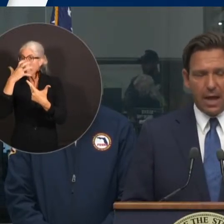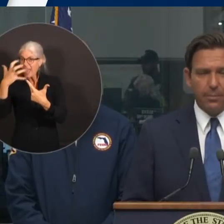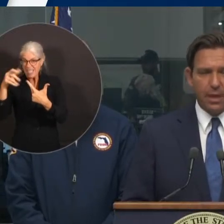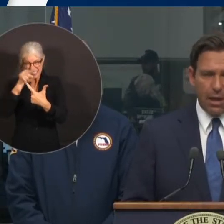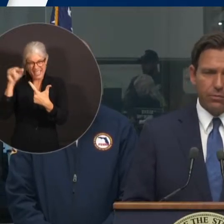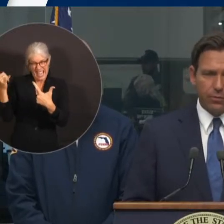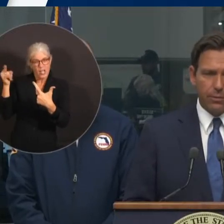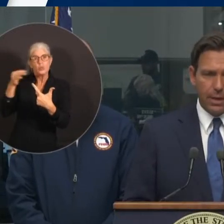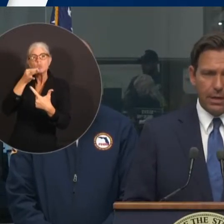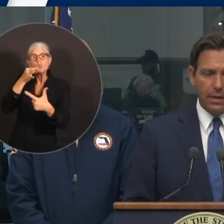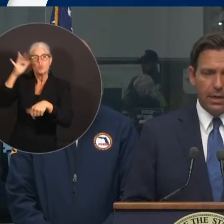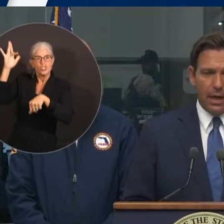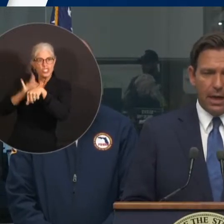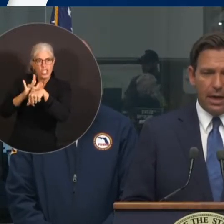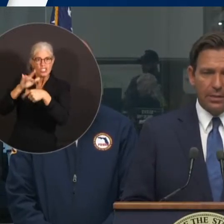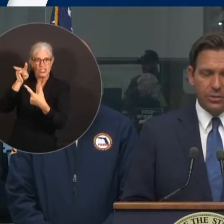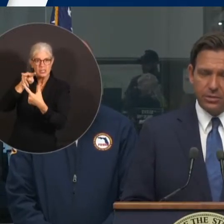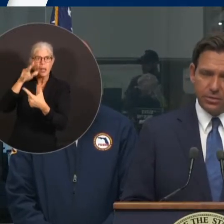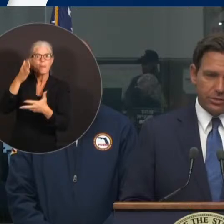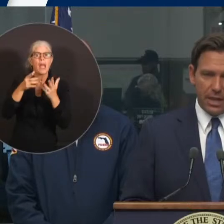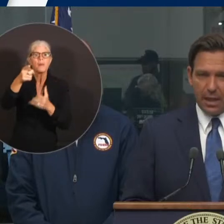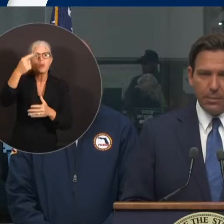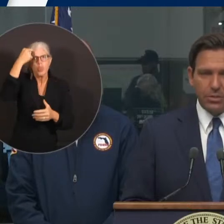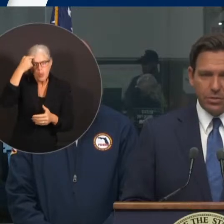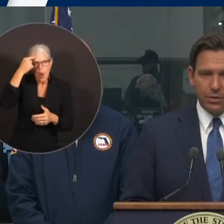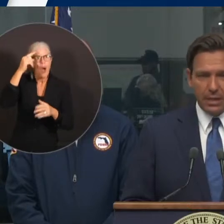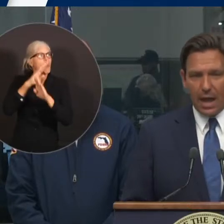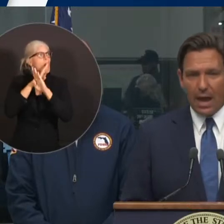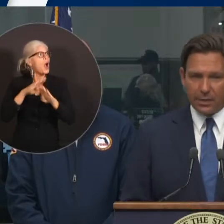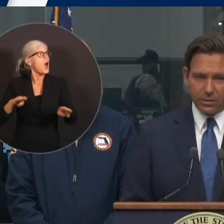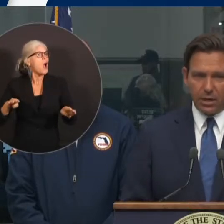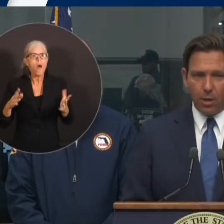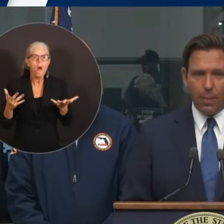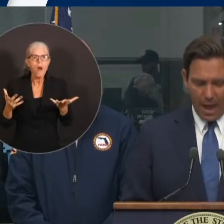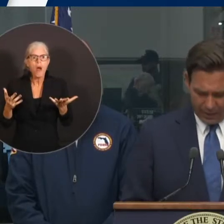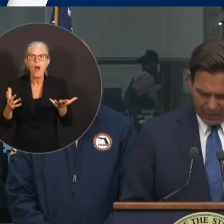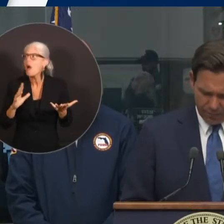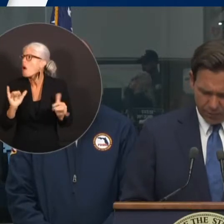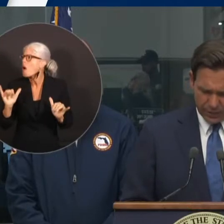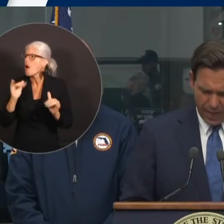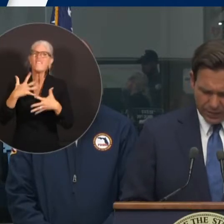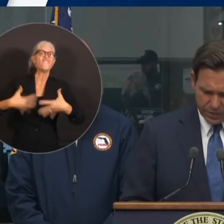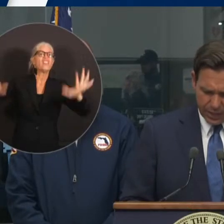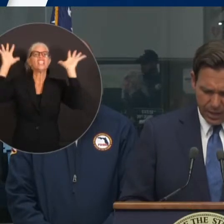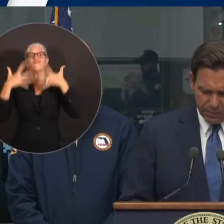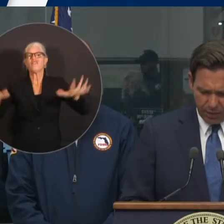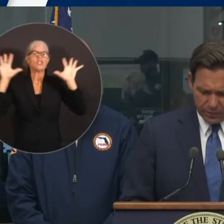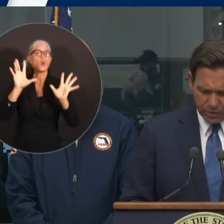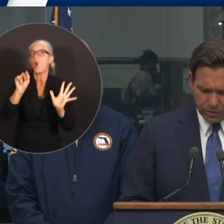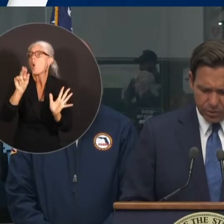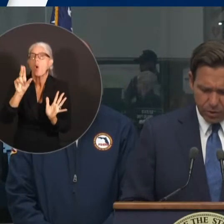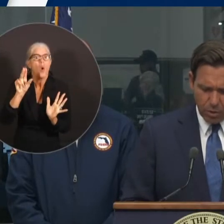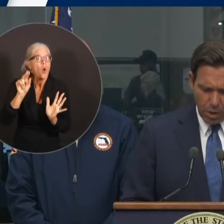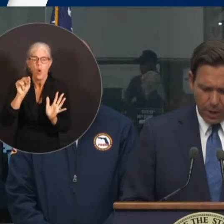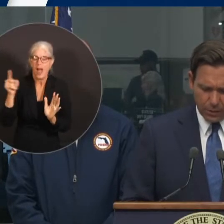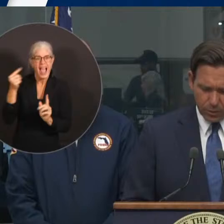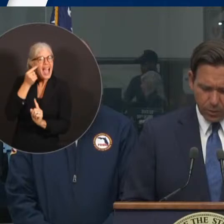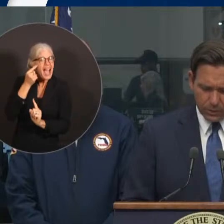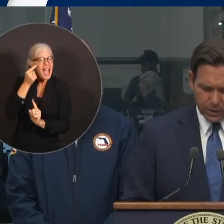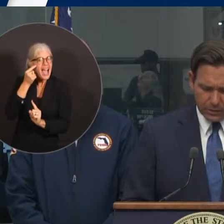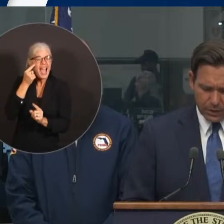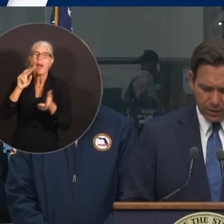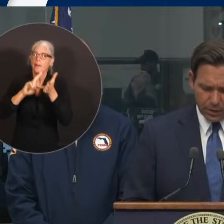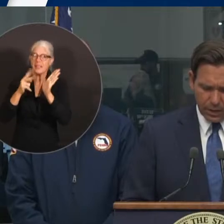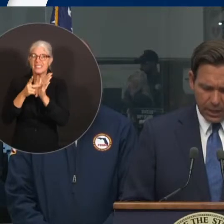things calm down for a minute. Just understand that means you're in the eye. It's going to go back and get really nasty very soon. So don't go